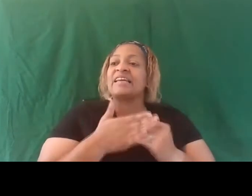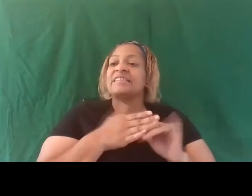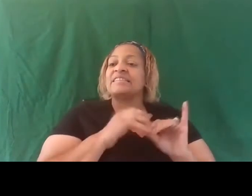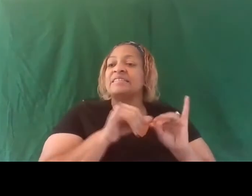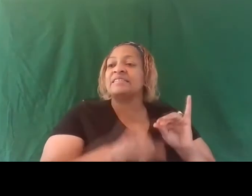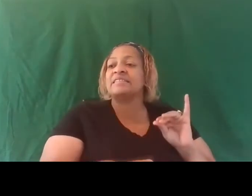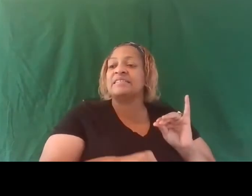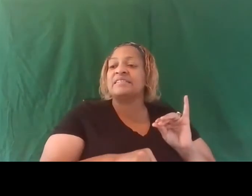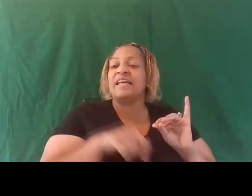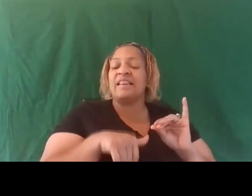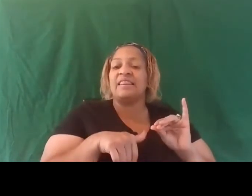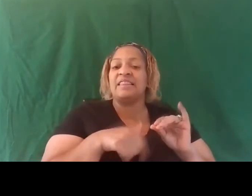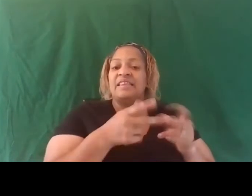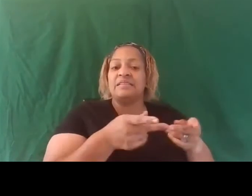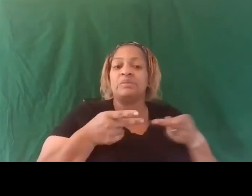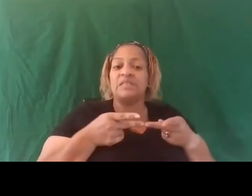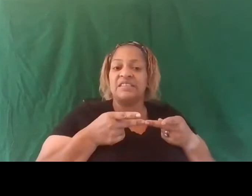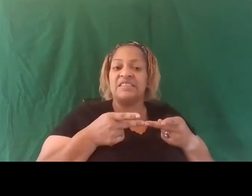am.